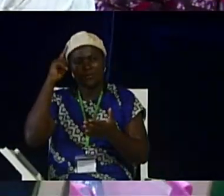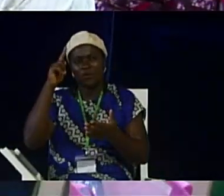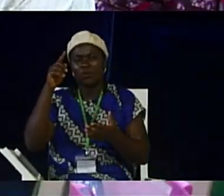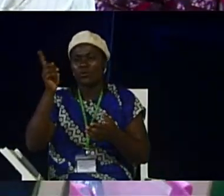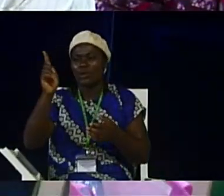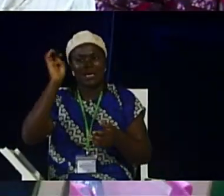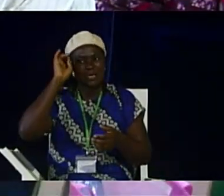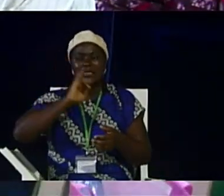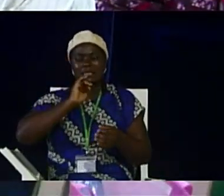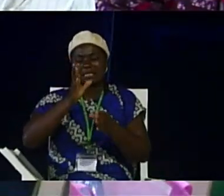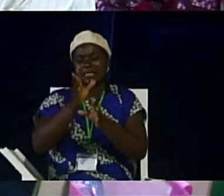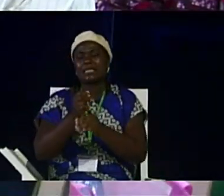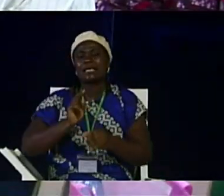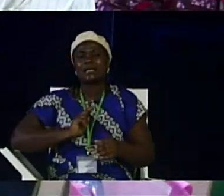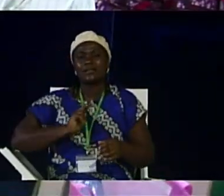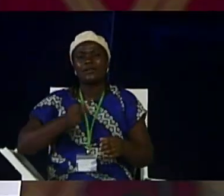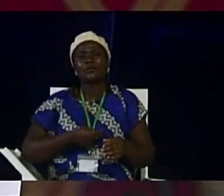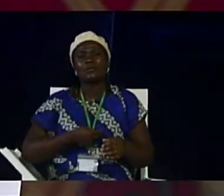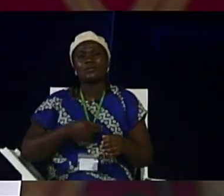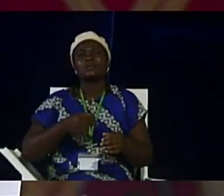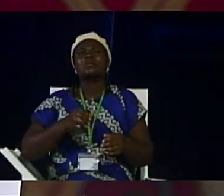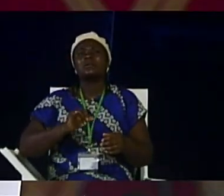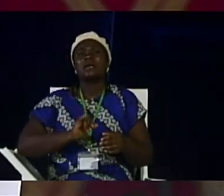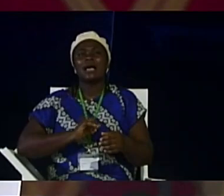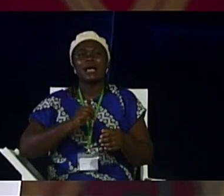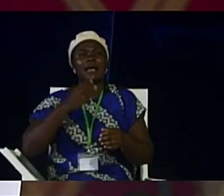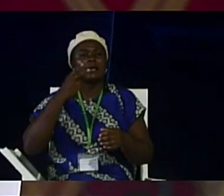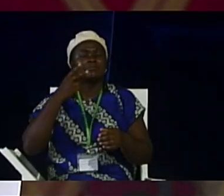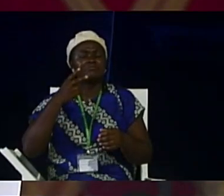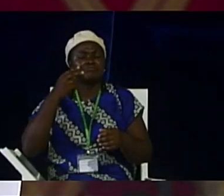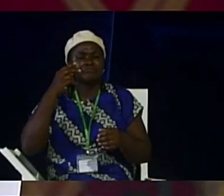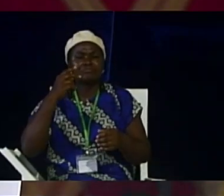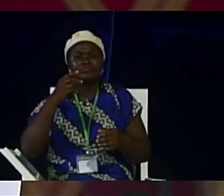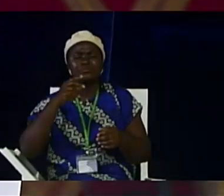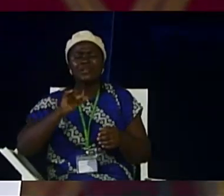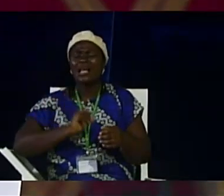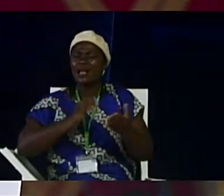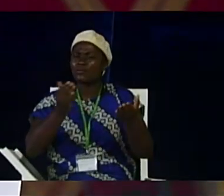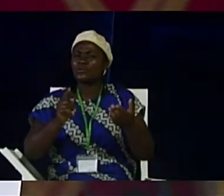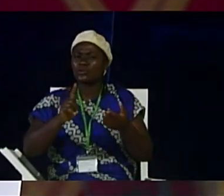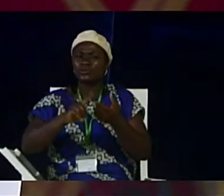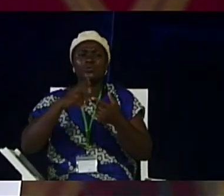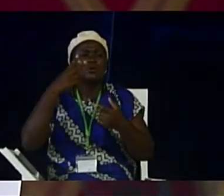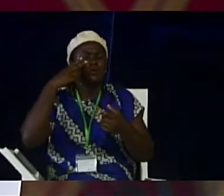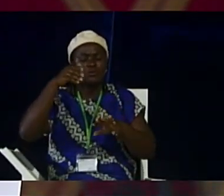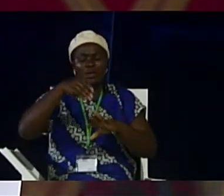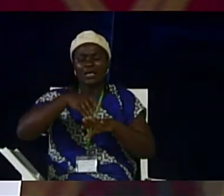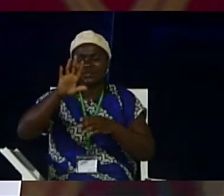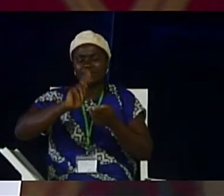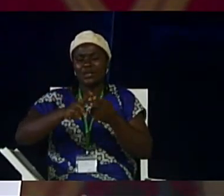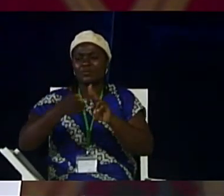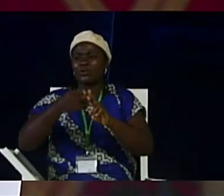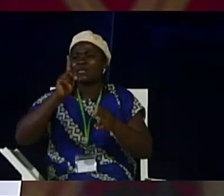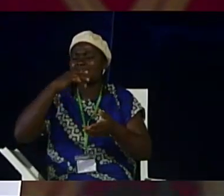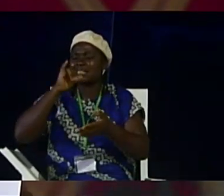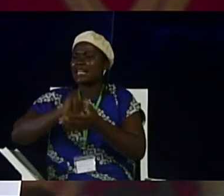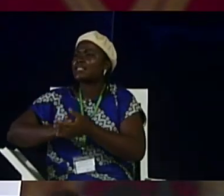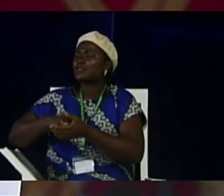us. I wish someone would look at your neighbor next to you and say, "Get a good look at me now.